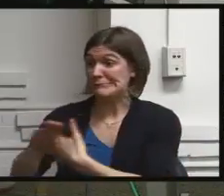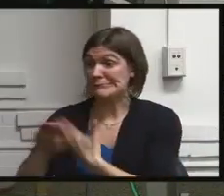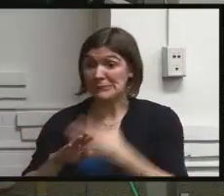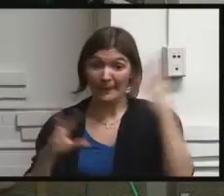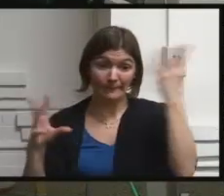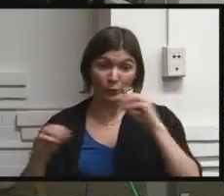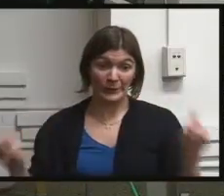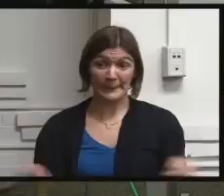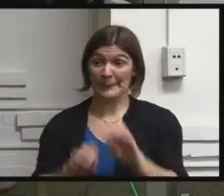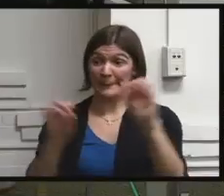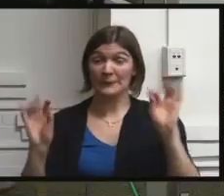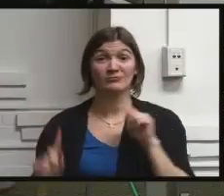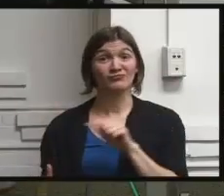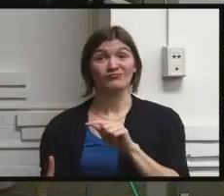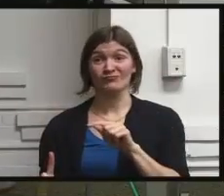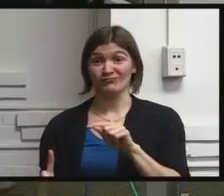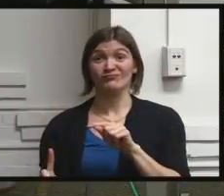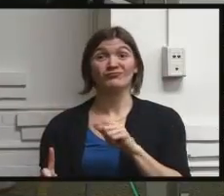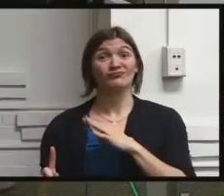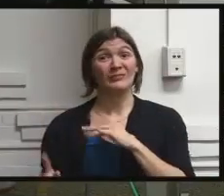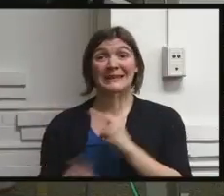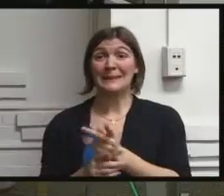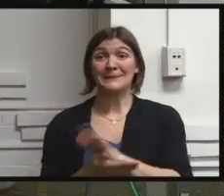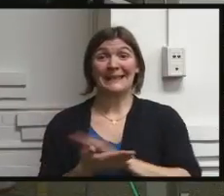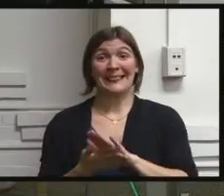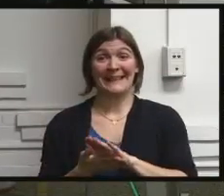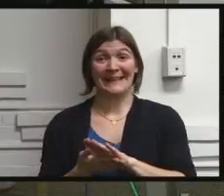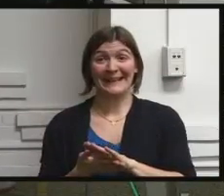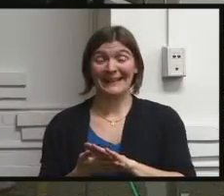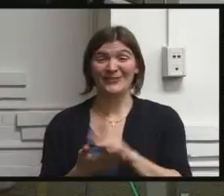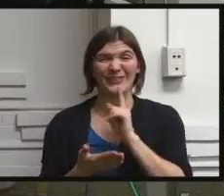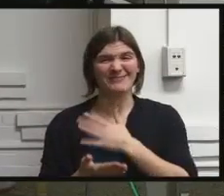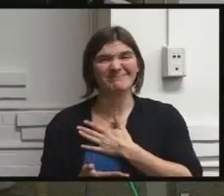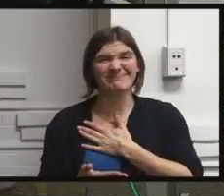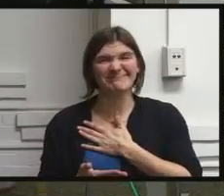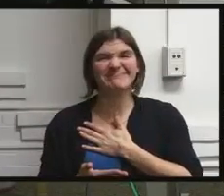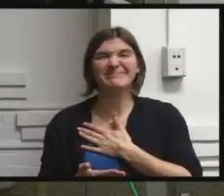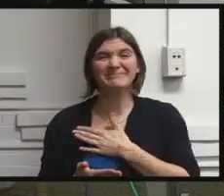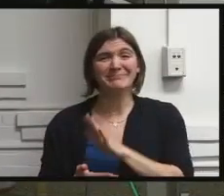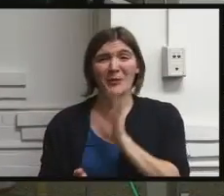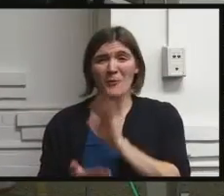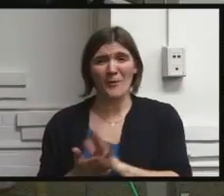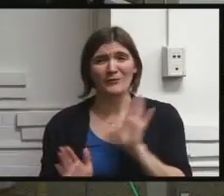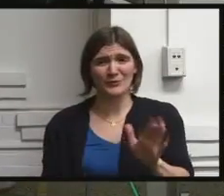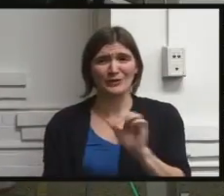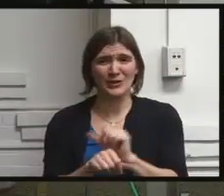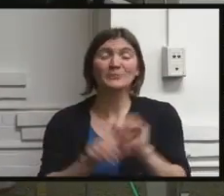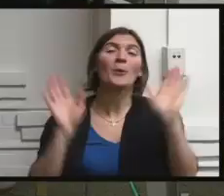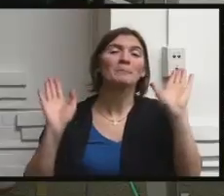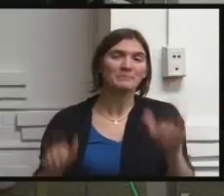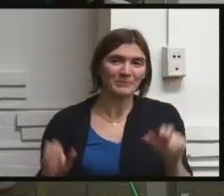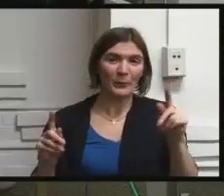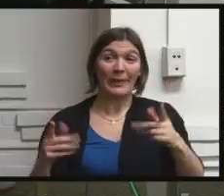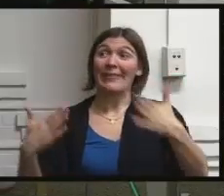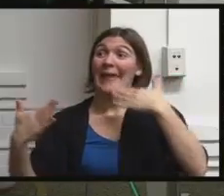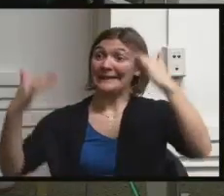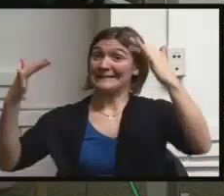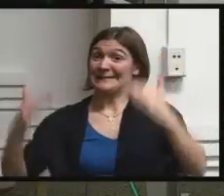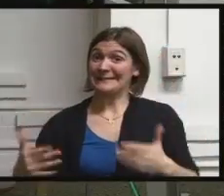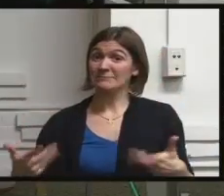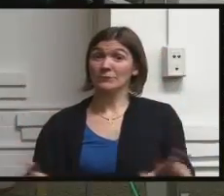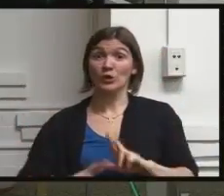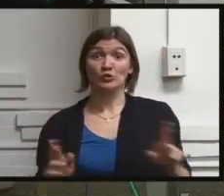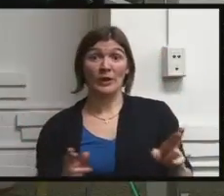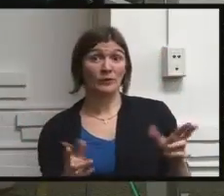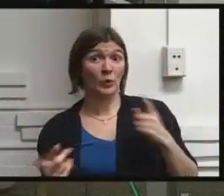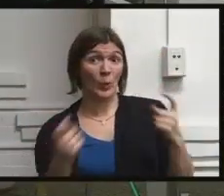of beautification and cleanliness. I really appreciate the effort that she makes. So having said that, I guess we're